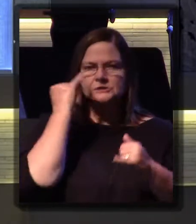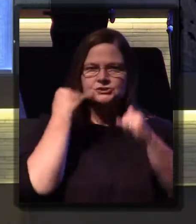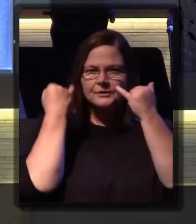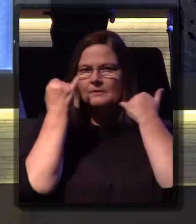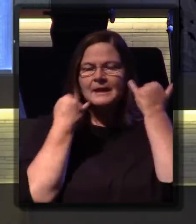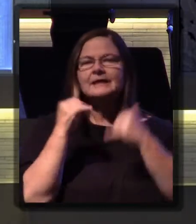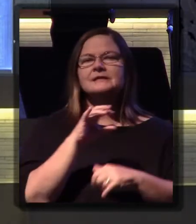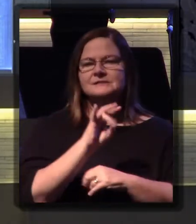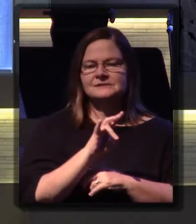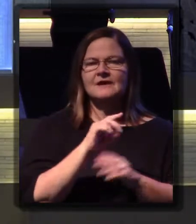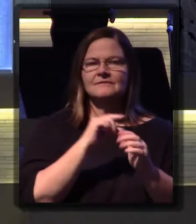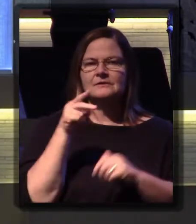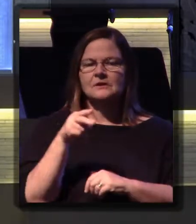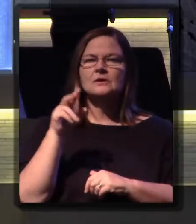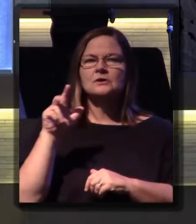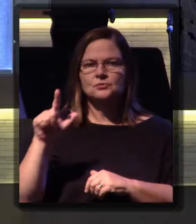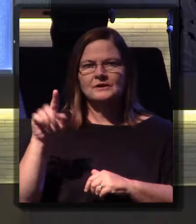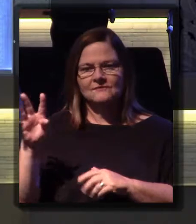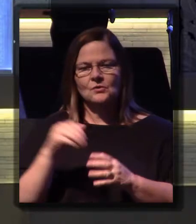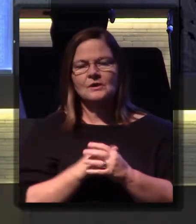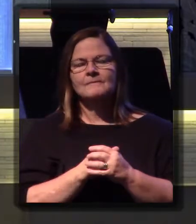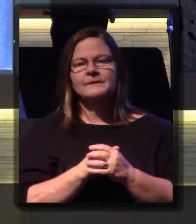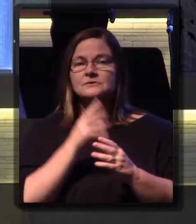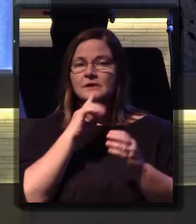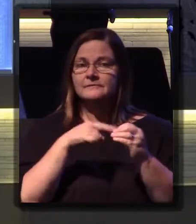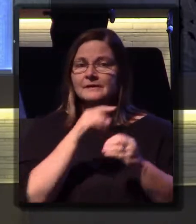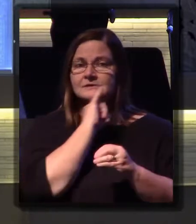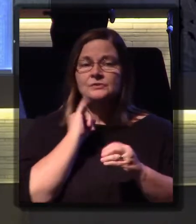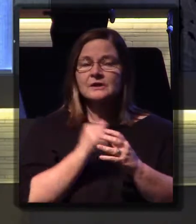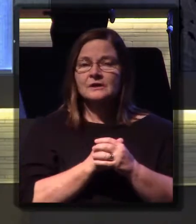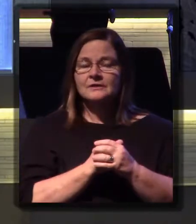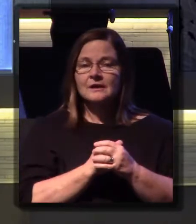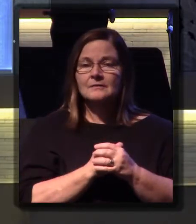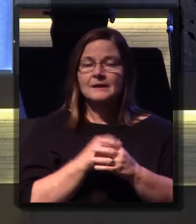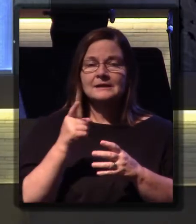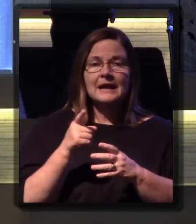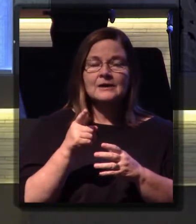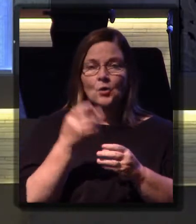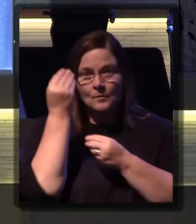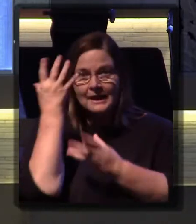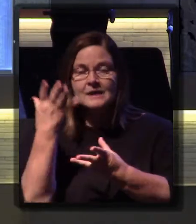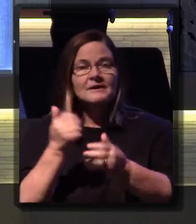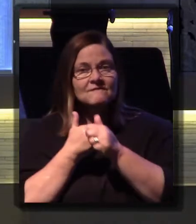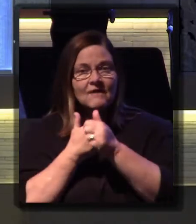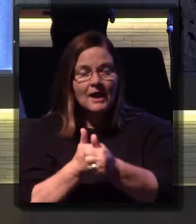wicked. I'm reminded of Jeremiah 7:24, which speaks of Israel